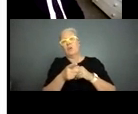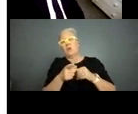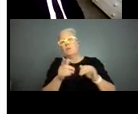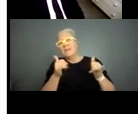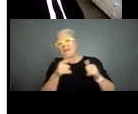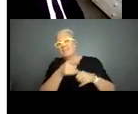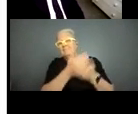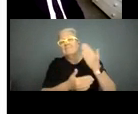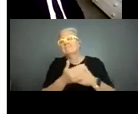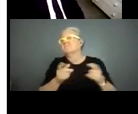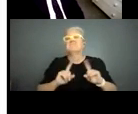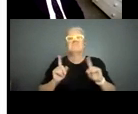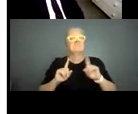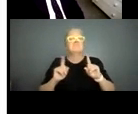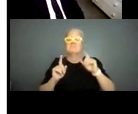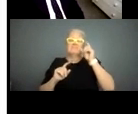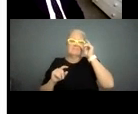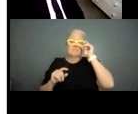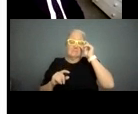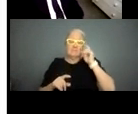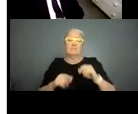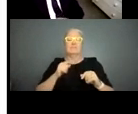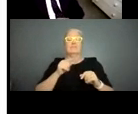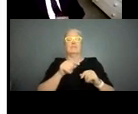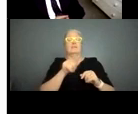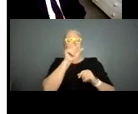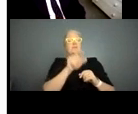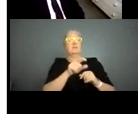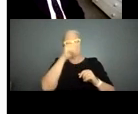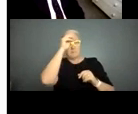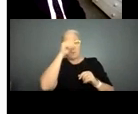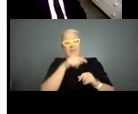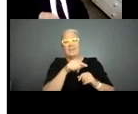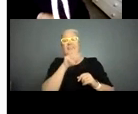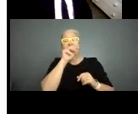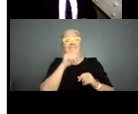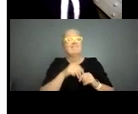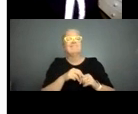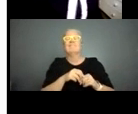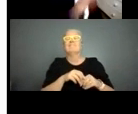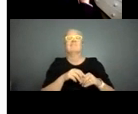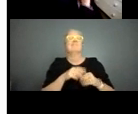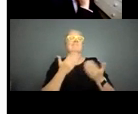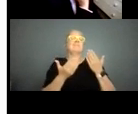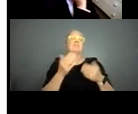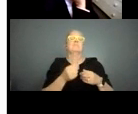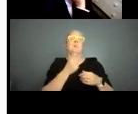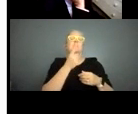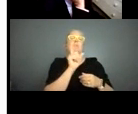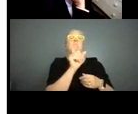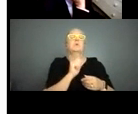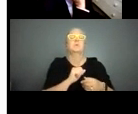massive benefit to Matthew. Matthew was barely speaking before he came into this school. He would say a few